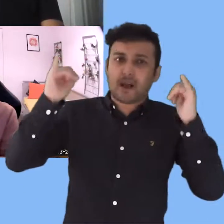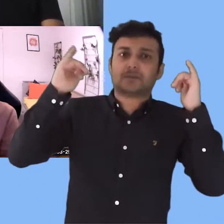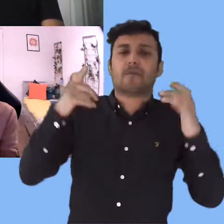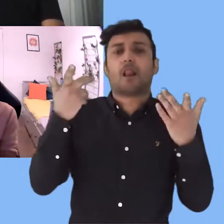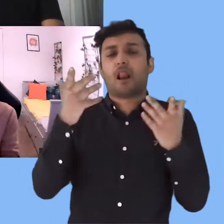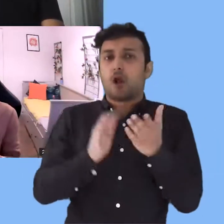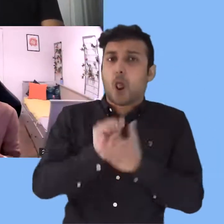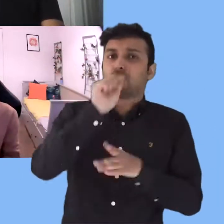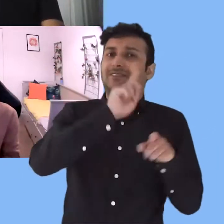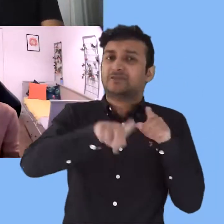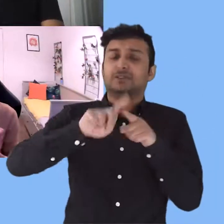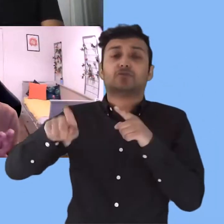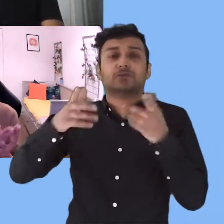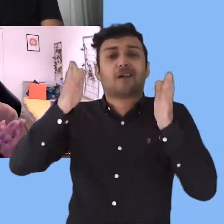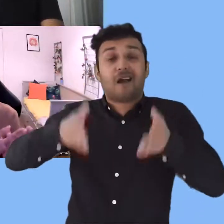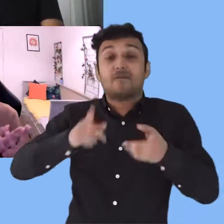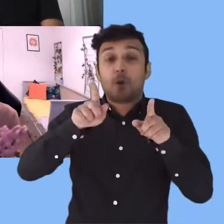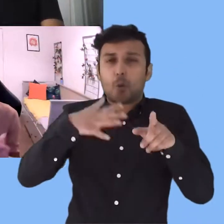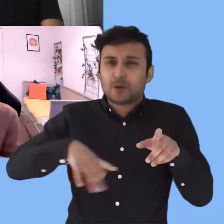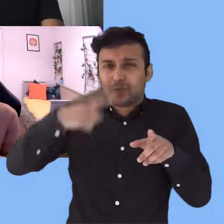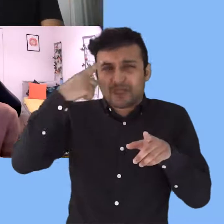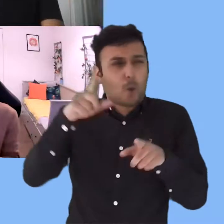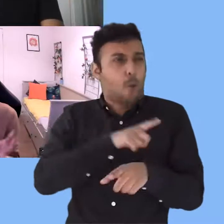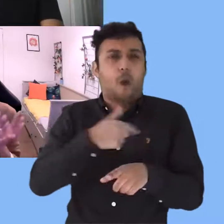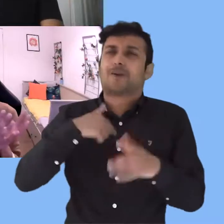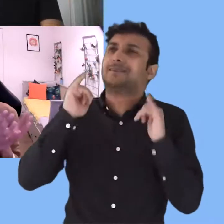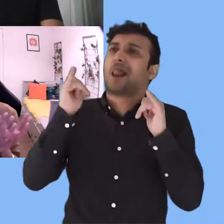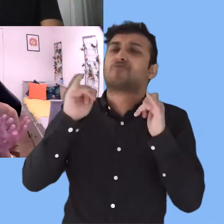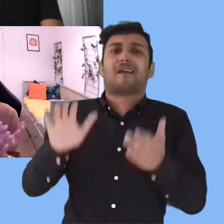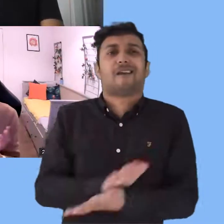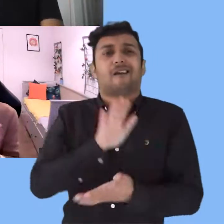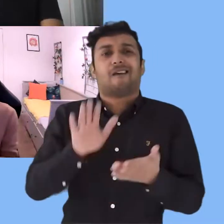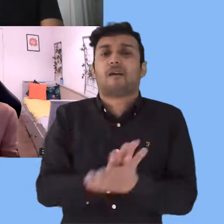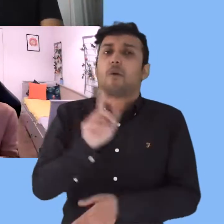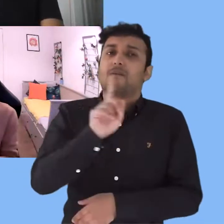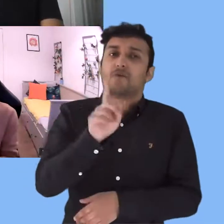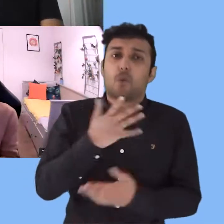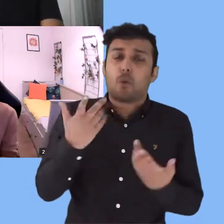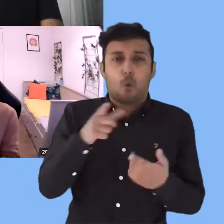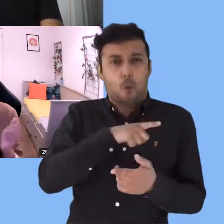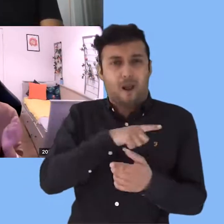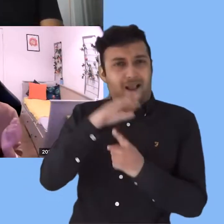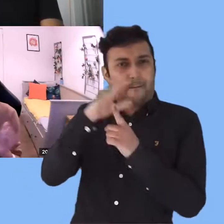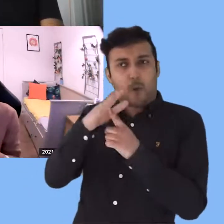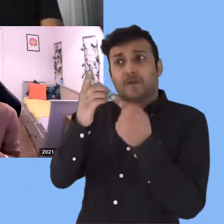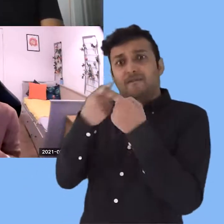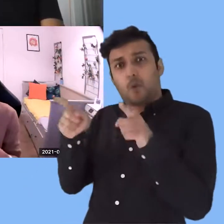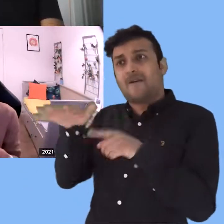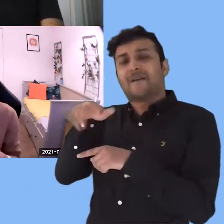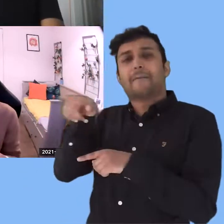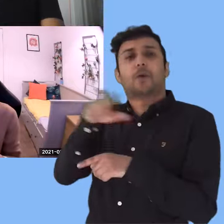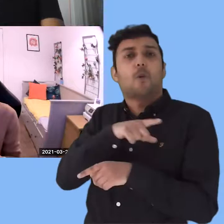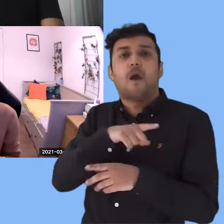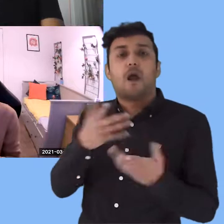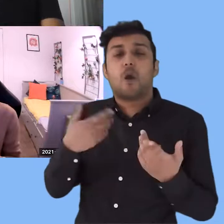why these festivals are important to the families that celebrate them. So we can't celebrate unless we educate, and for me that's a really, really important